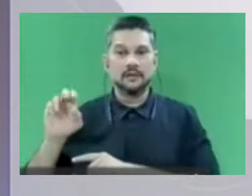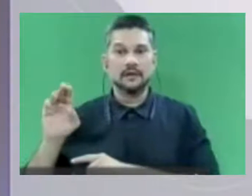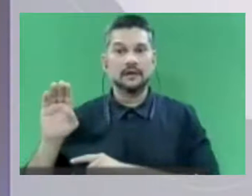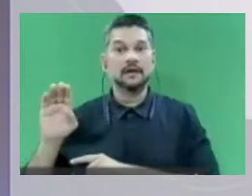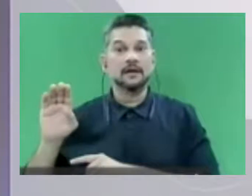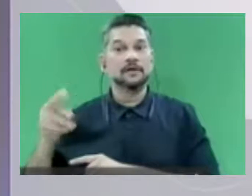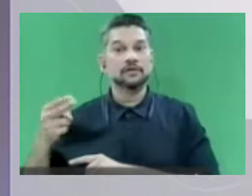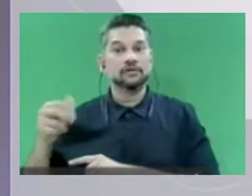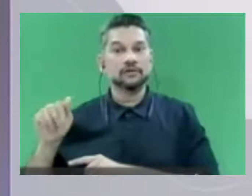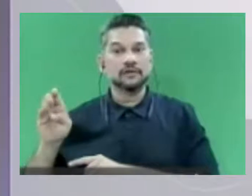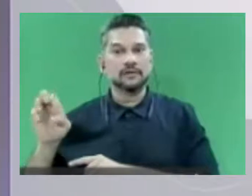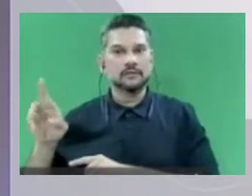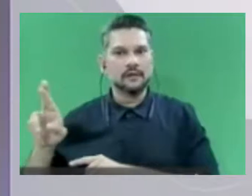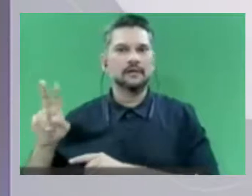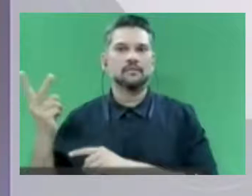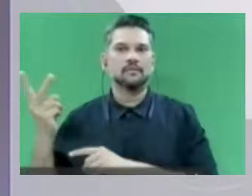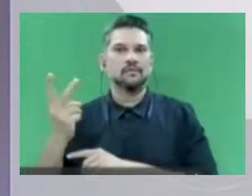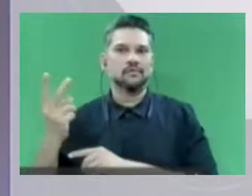And